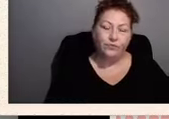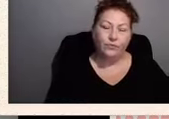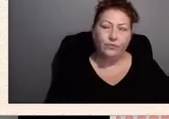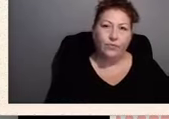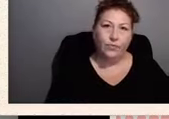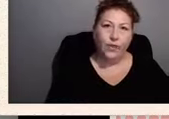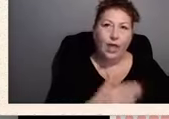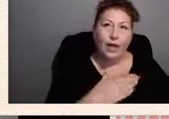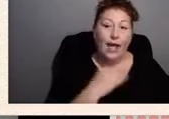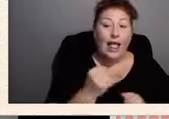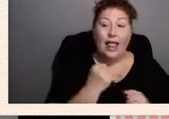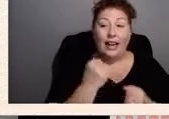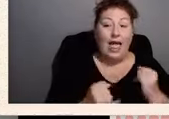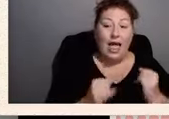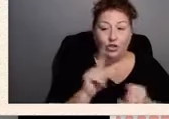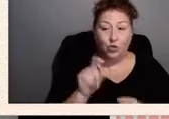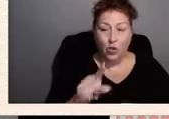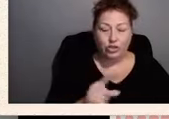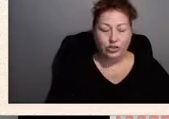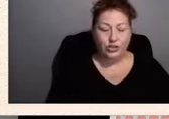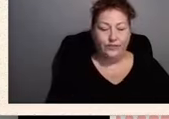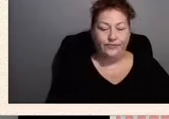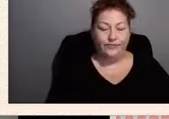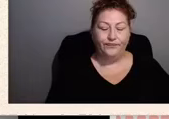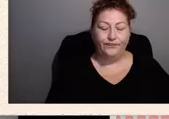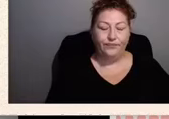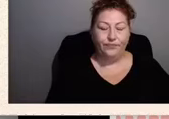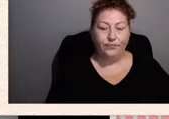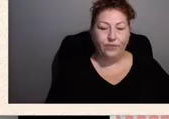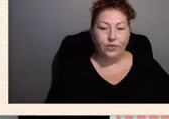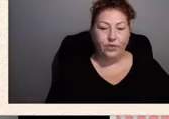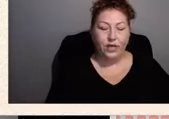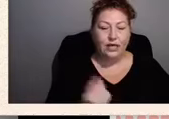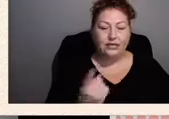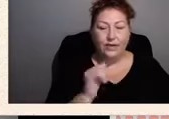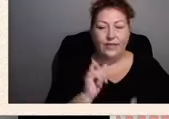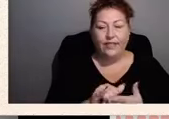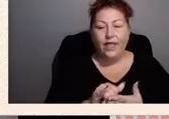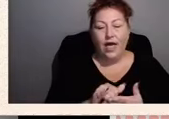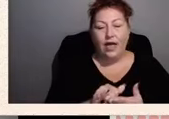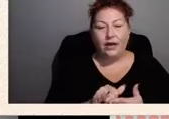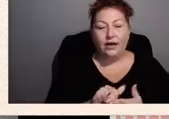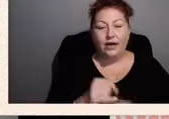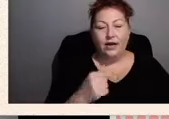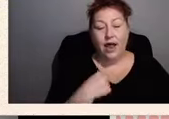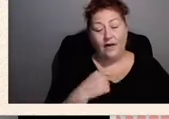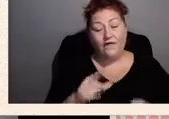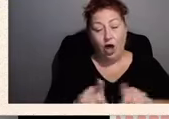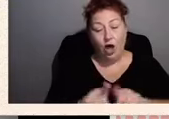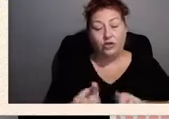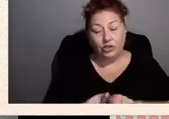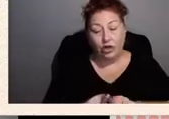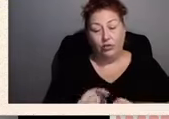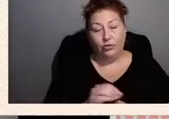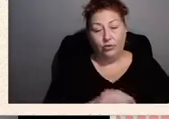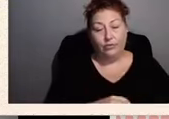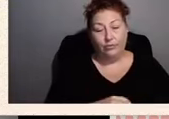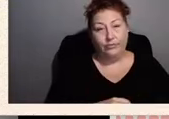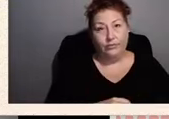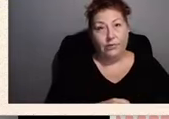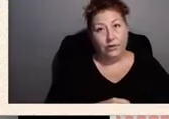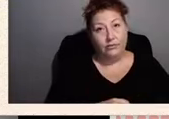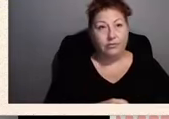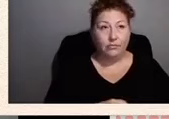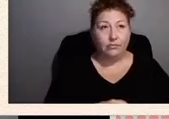question is something that I've also been pretty,